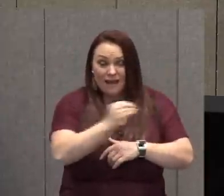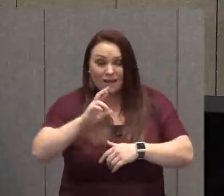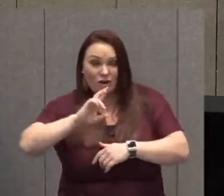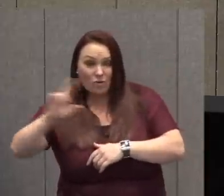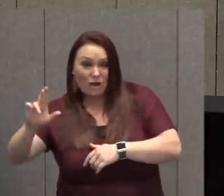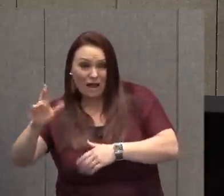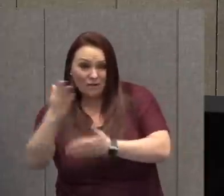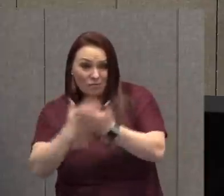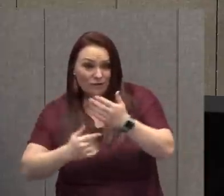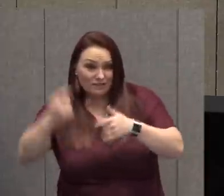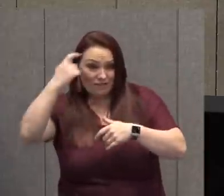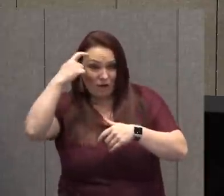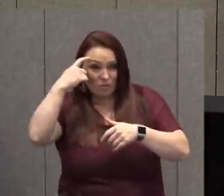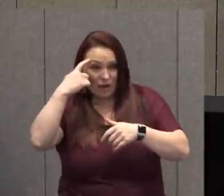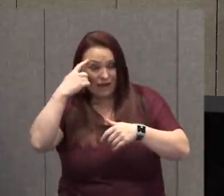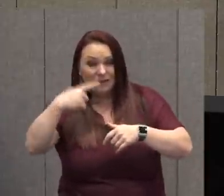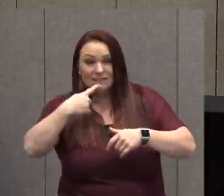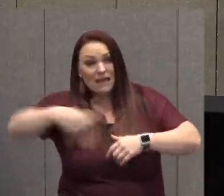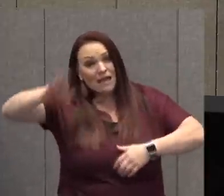Take some deep breaths.